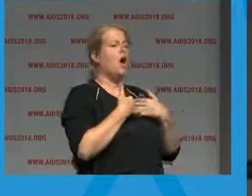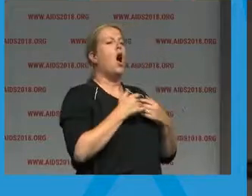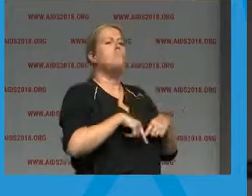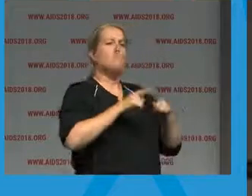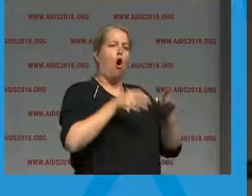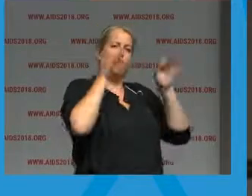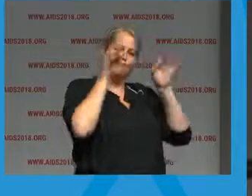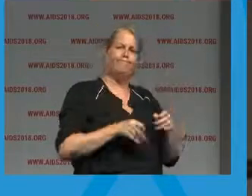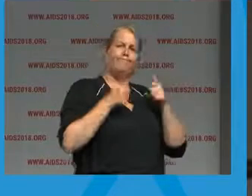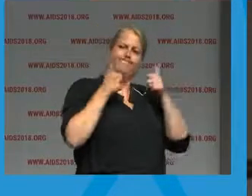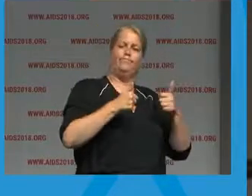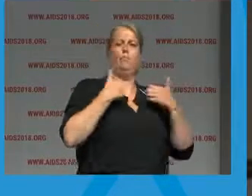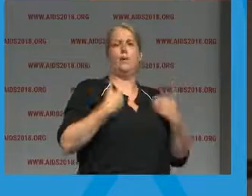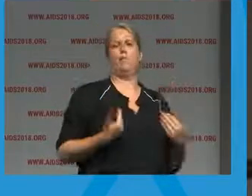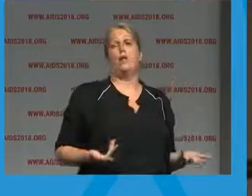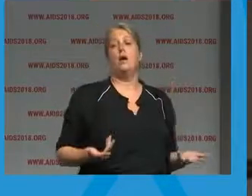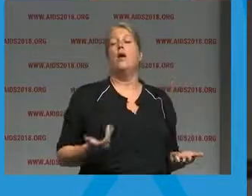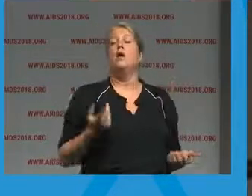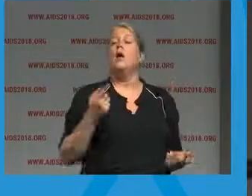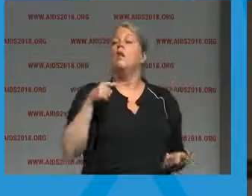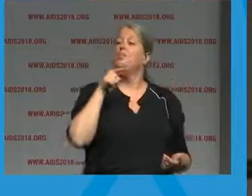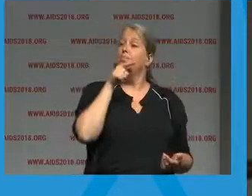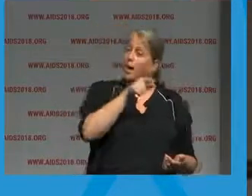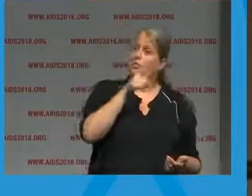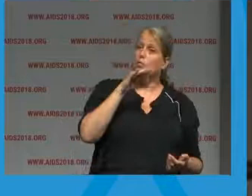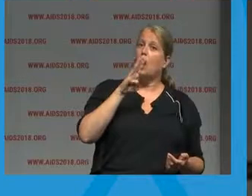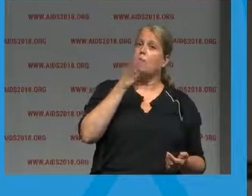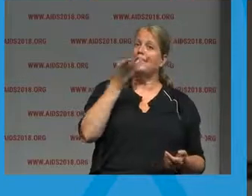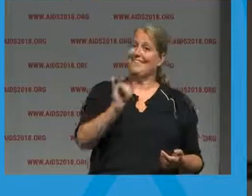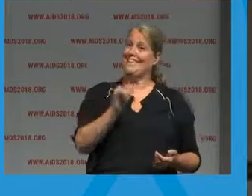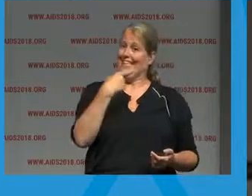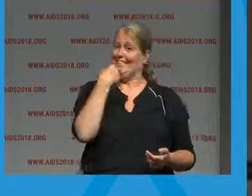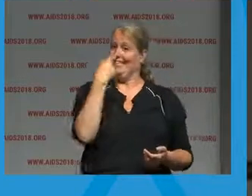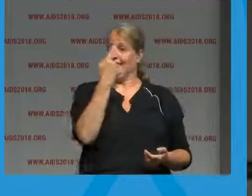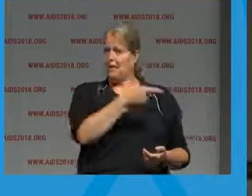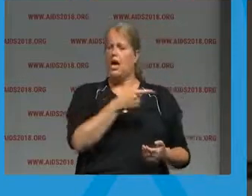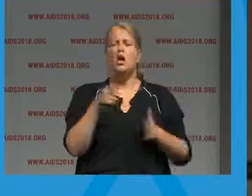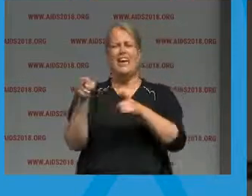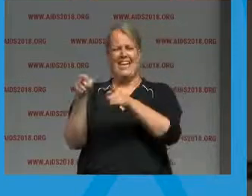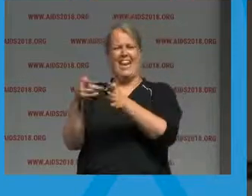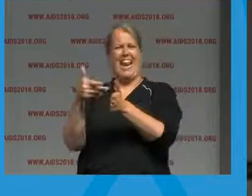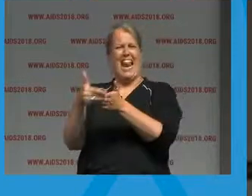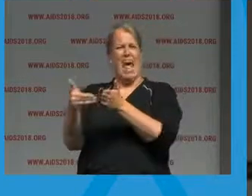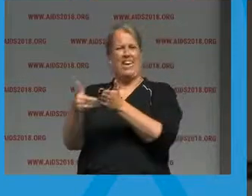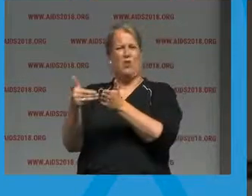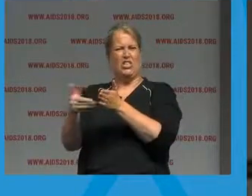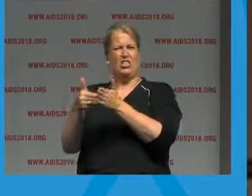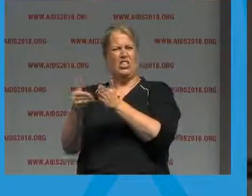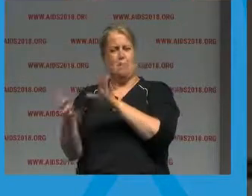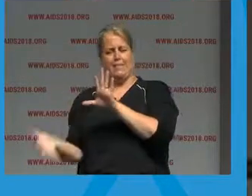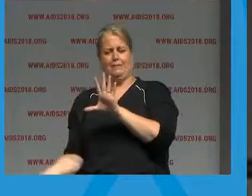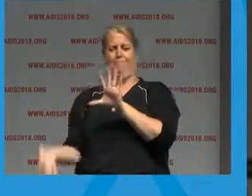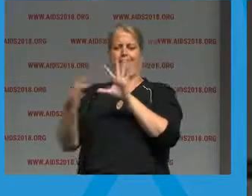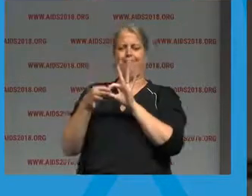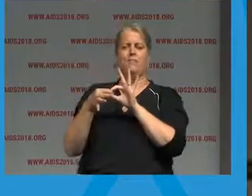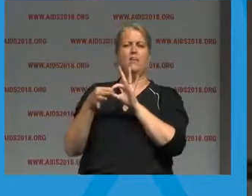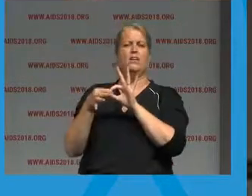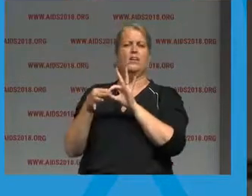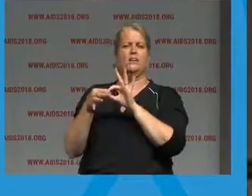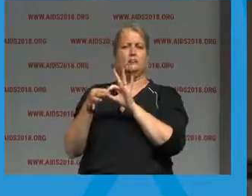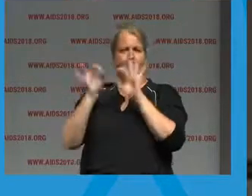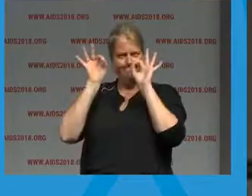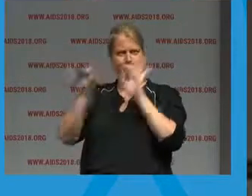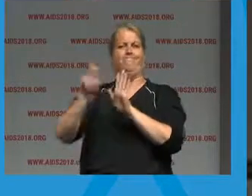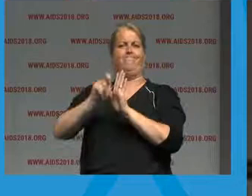why Blessing is saying we have to get the language in this high-level agreement right.